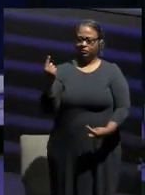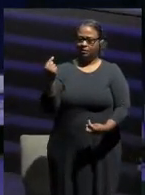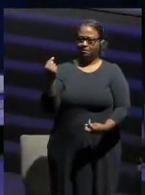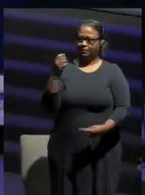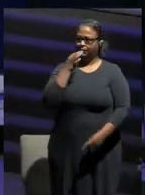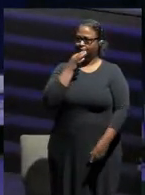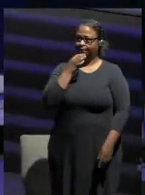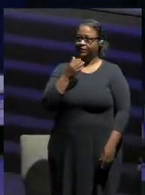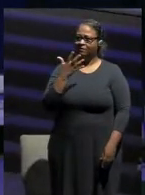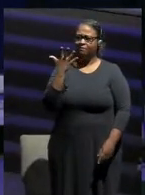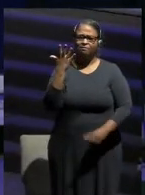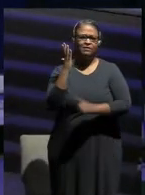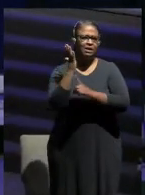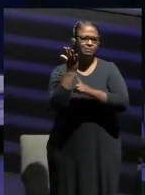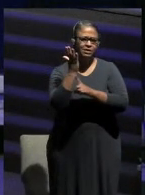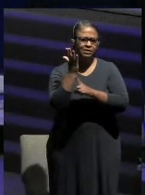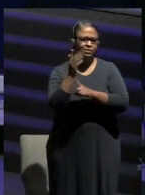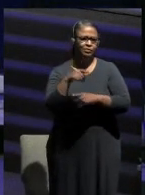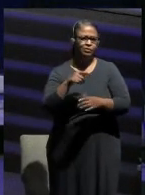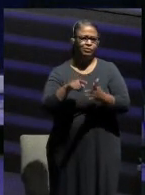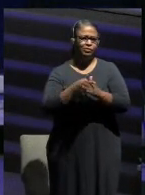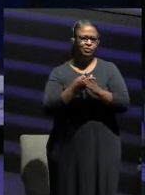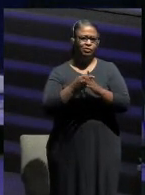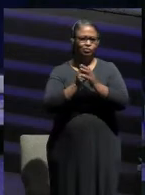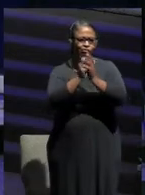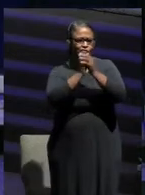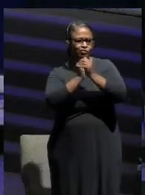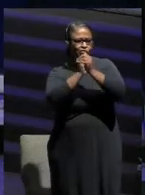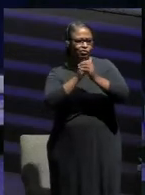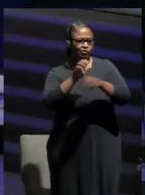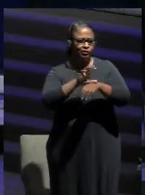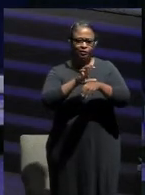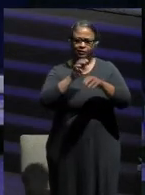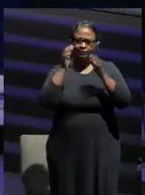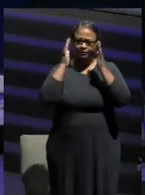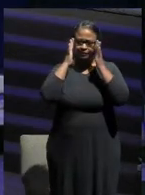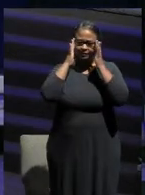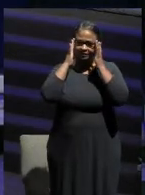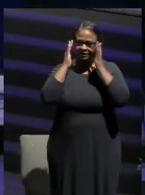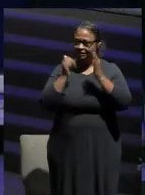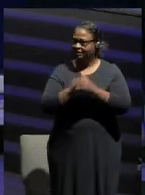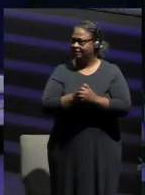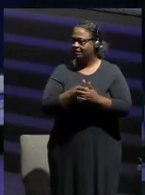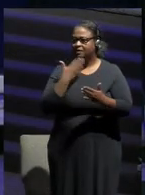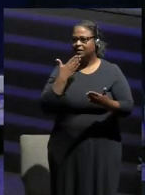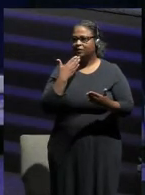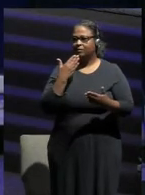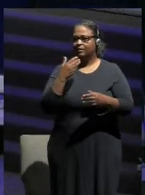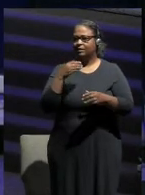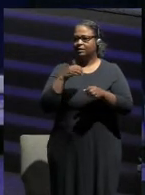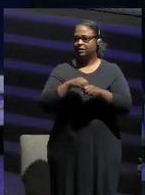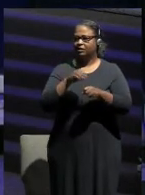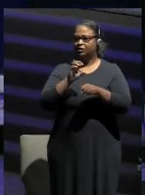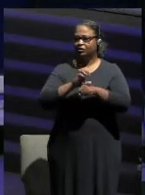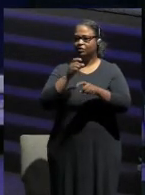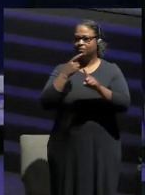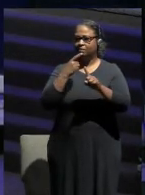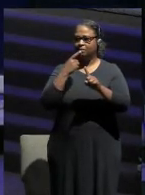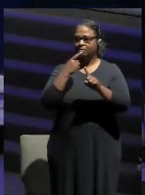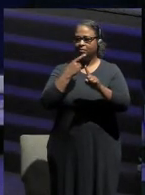will begin our worship service. I thank you for being here today in our Church Plus. God bless you.